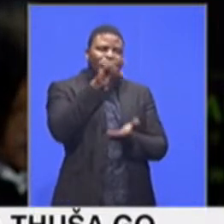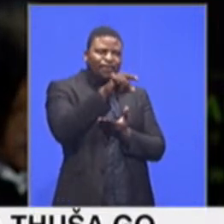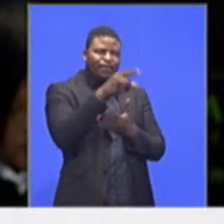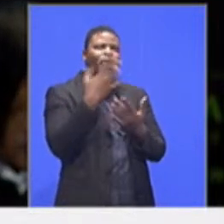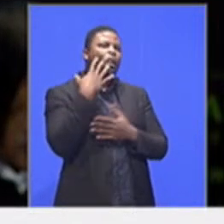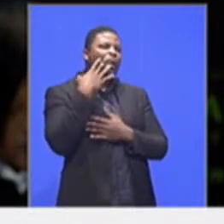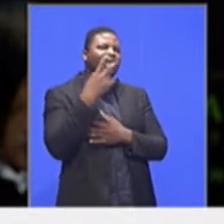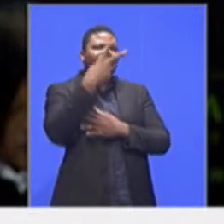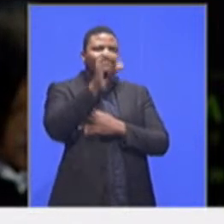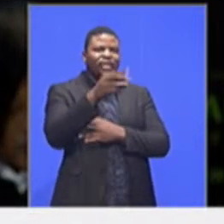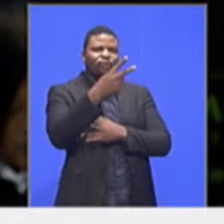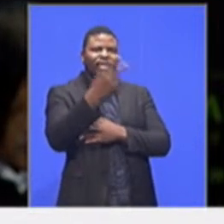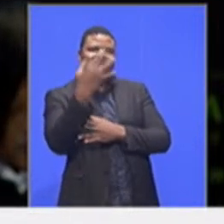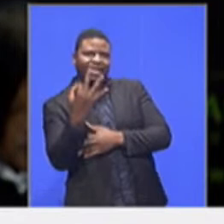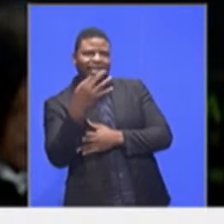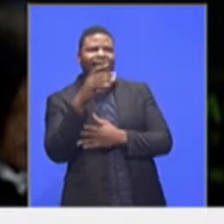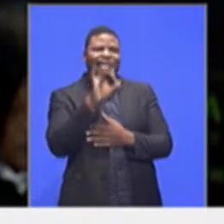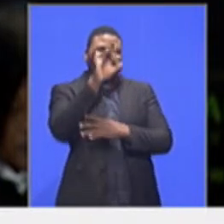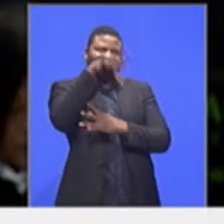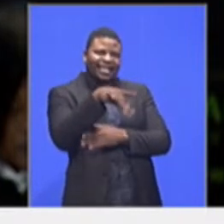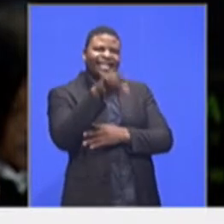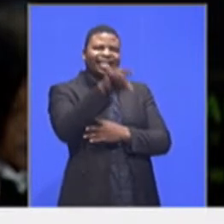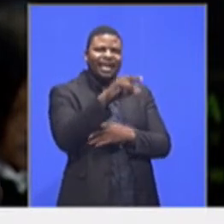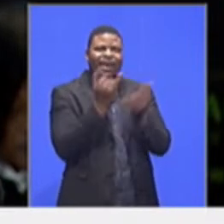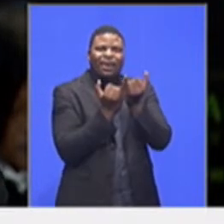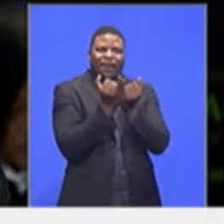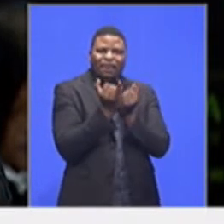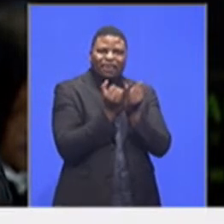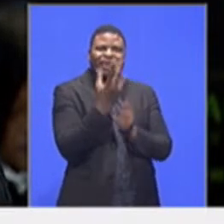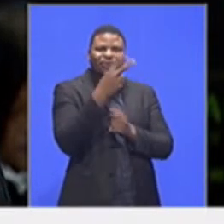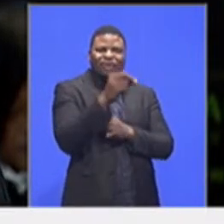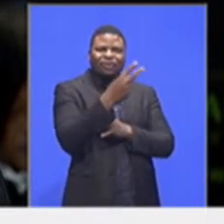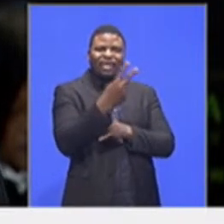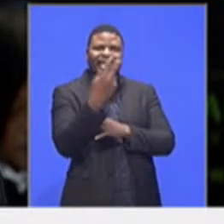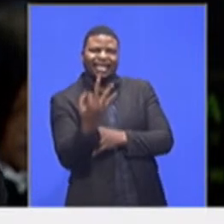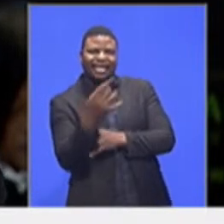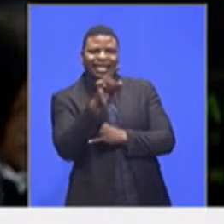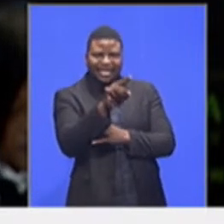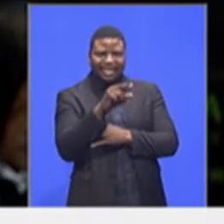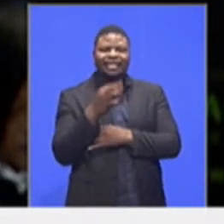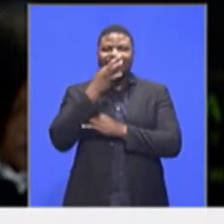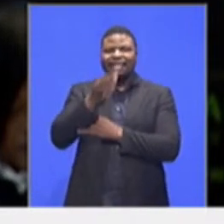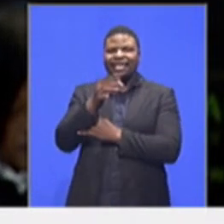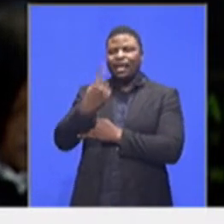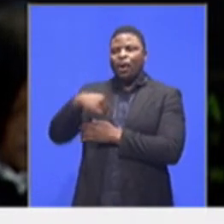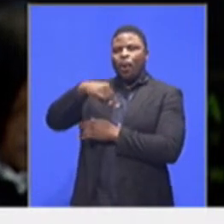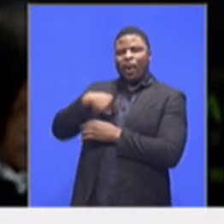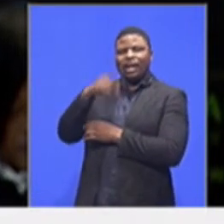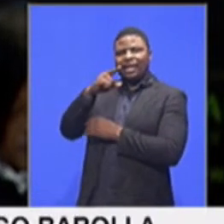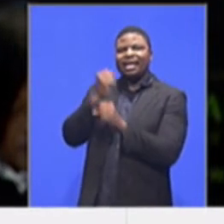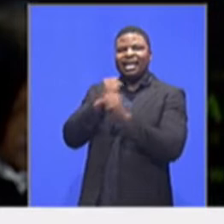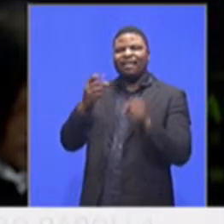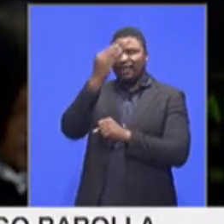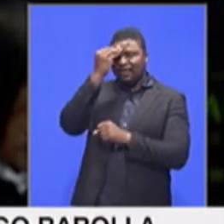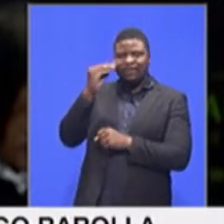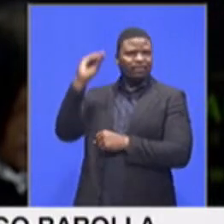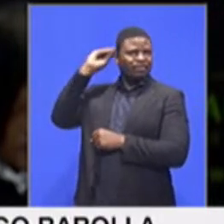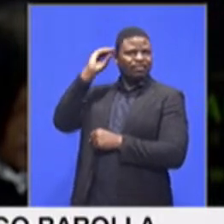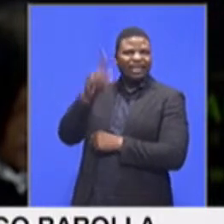2023 budget tips competition. He asked that we consider no increase in tax